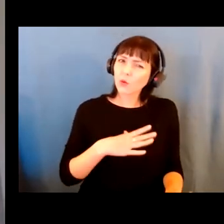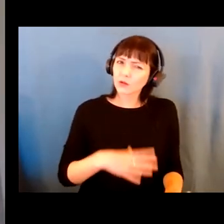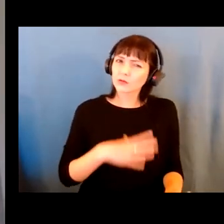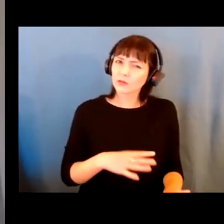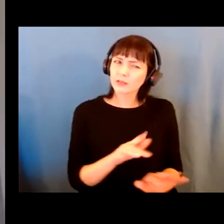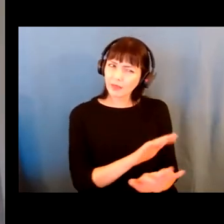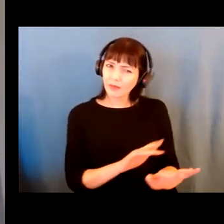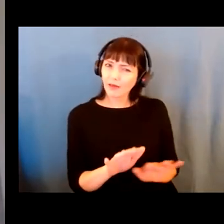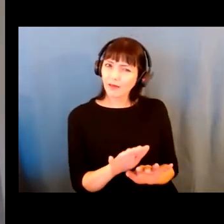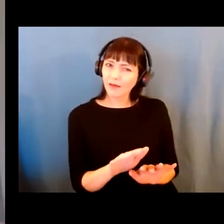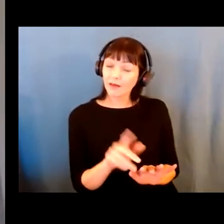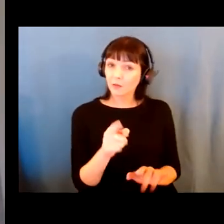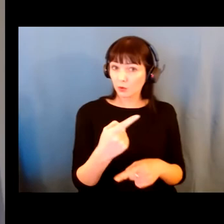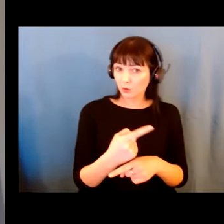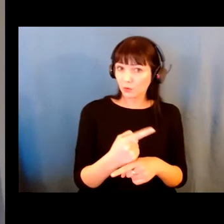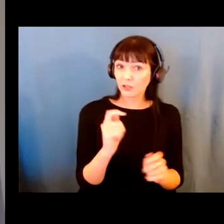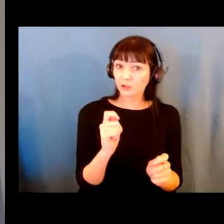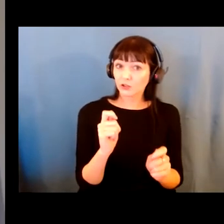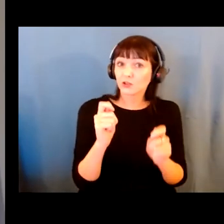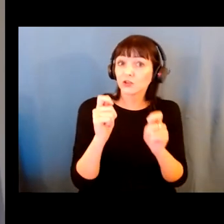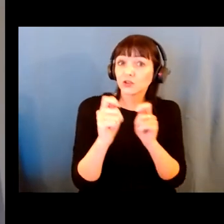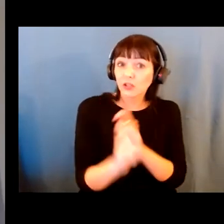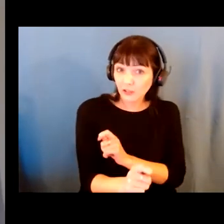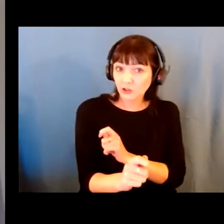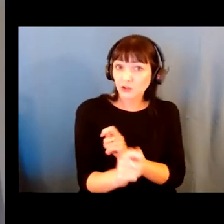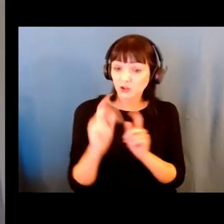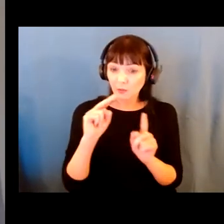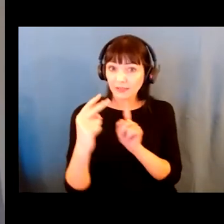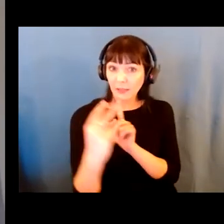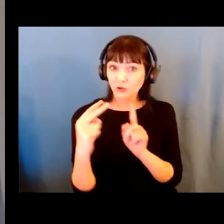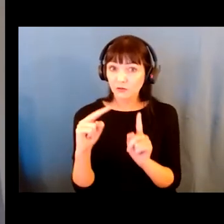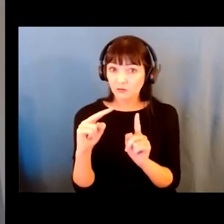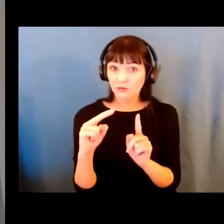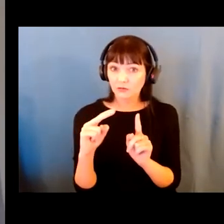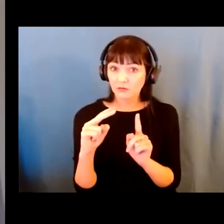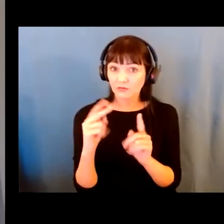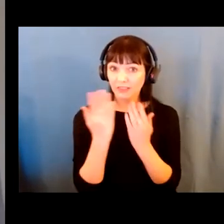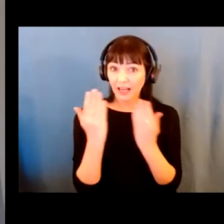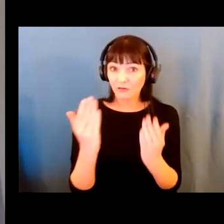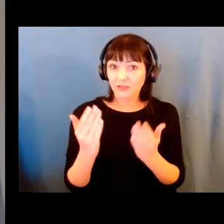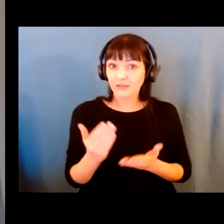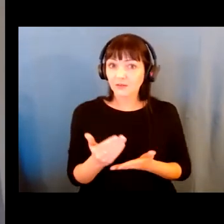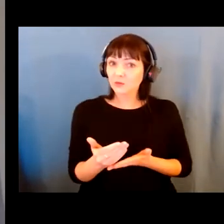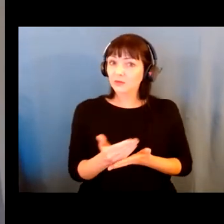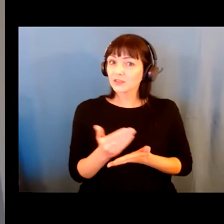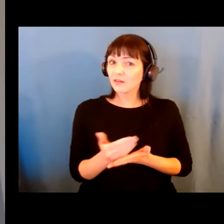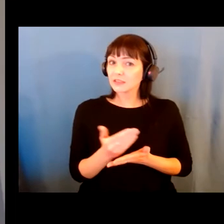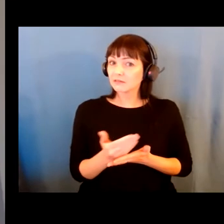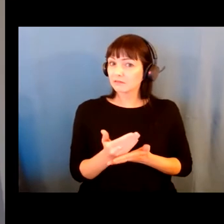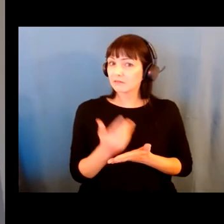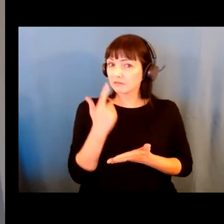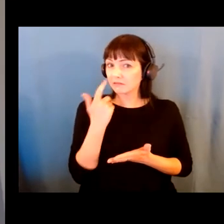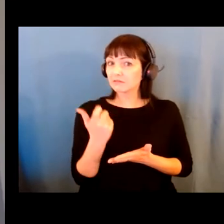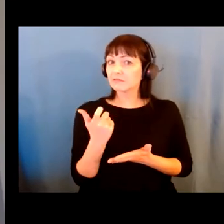the, you're talking about change, about changing perceptions of conservative galleries. I think one of the things